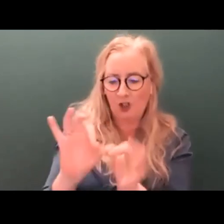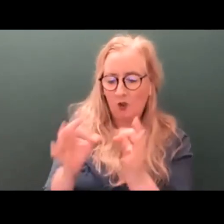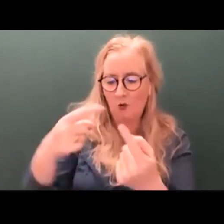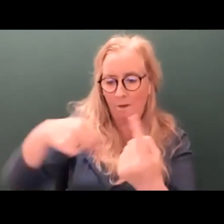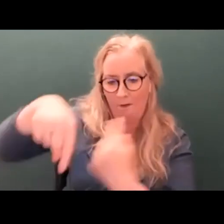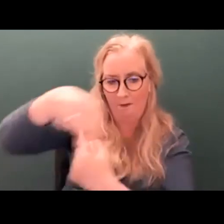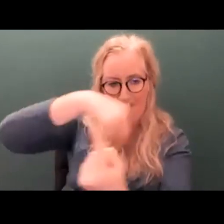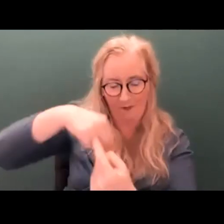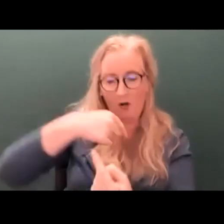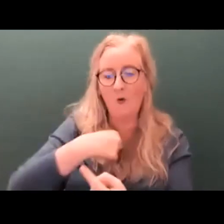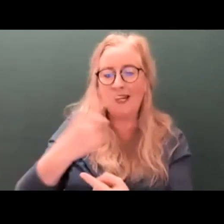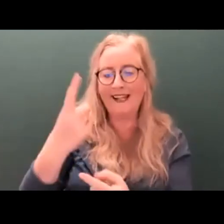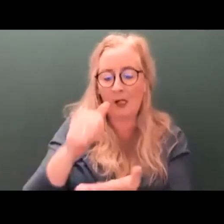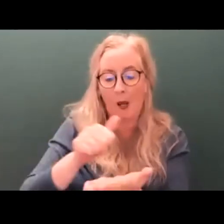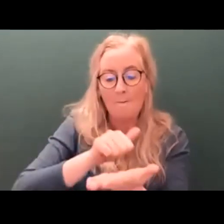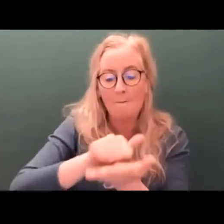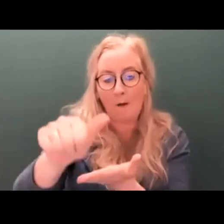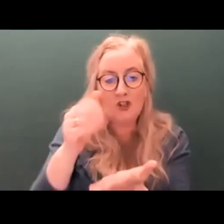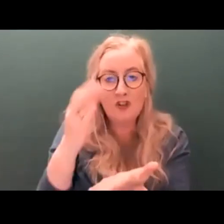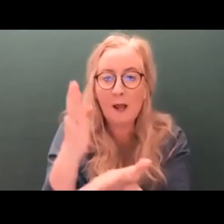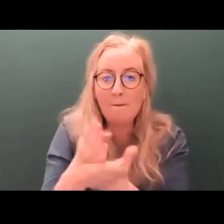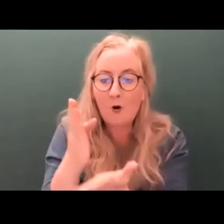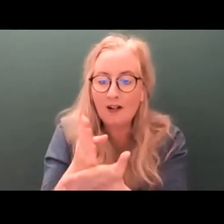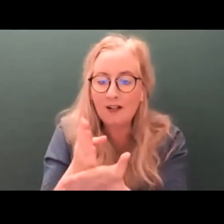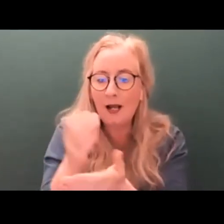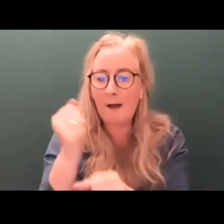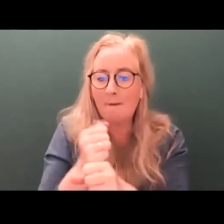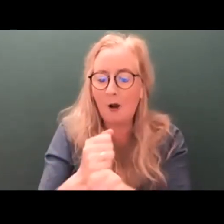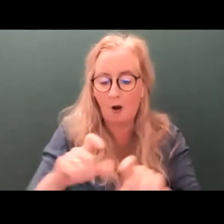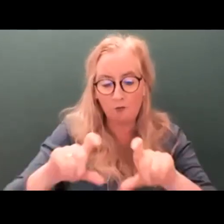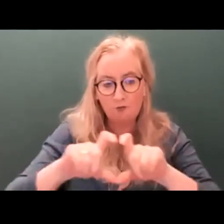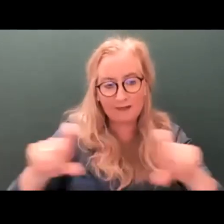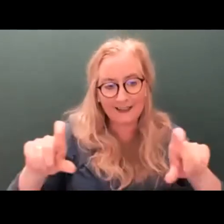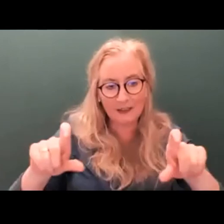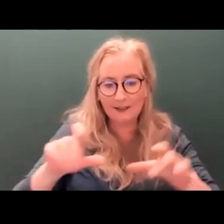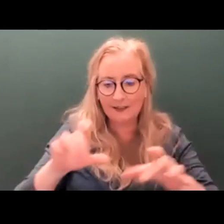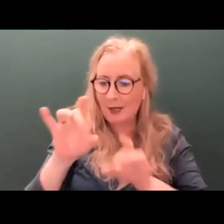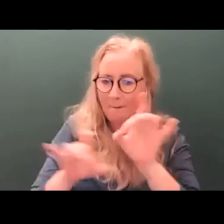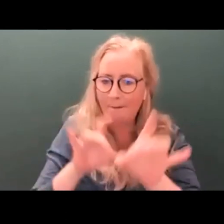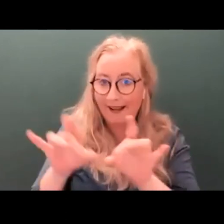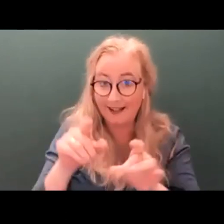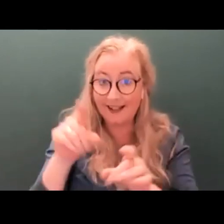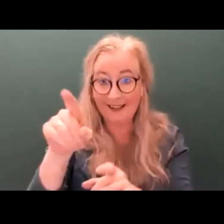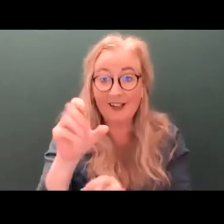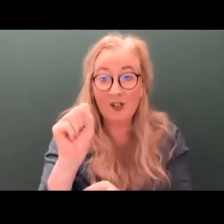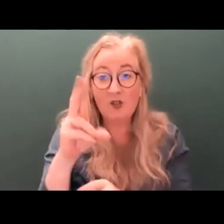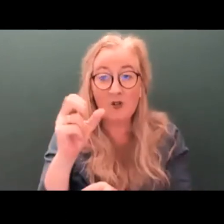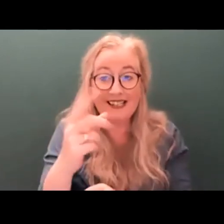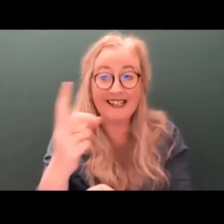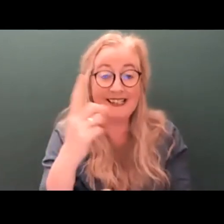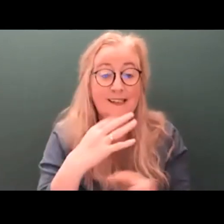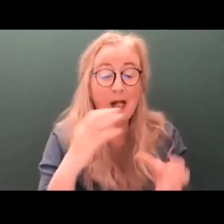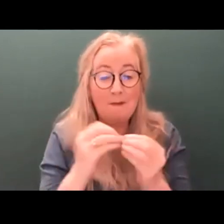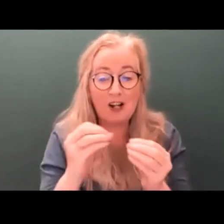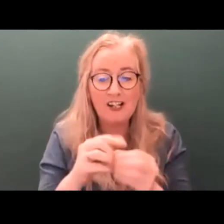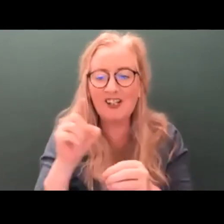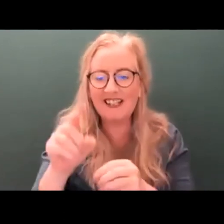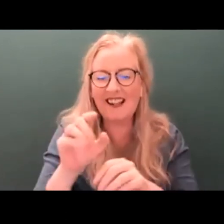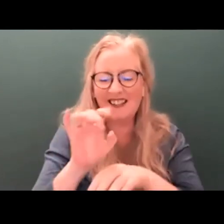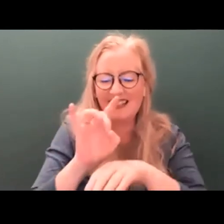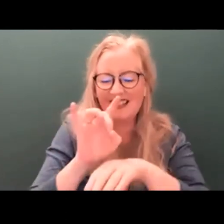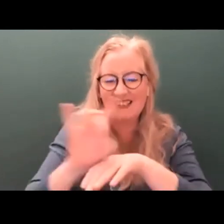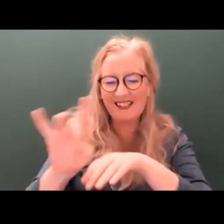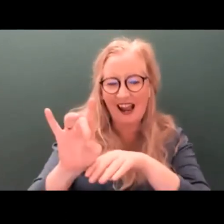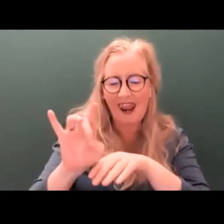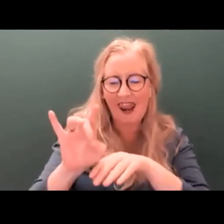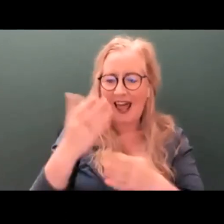published a book about brick making as Susan mentioned. And so it was a style of making